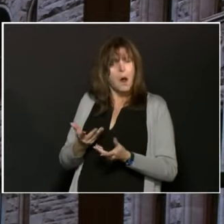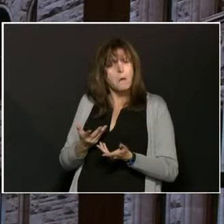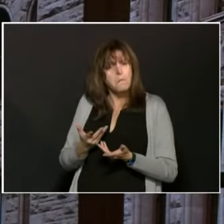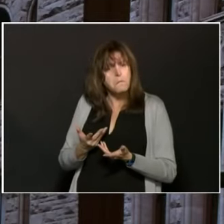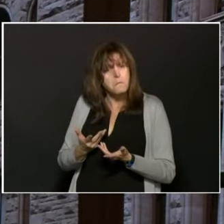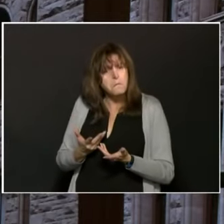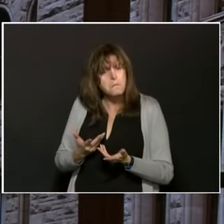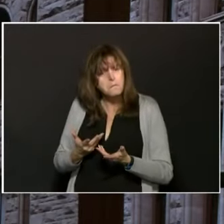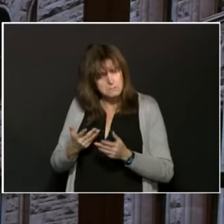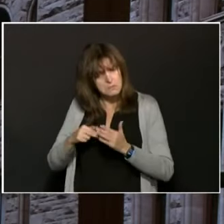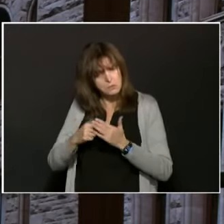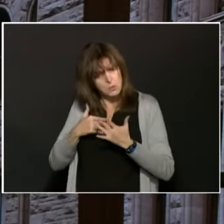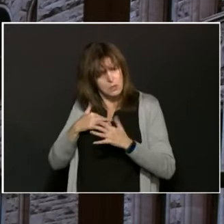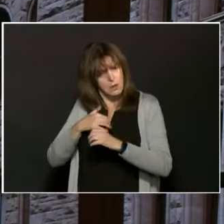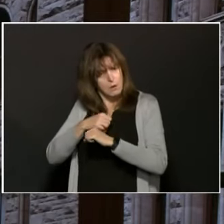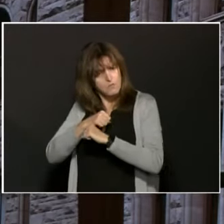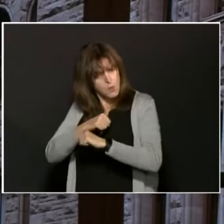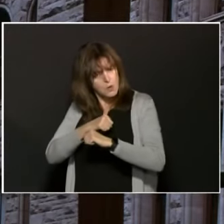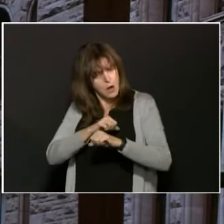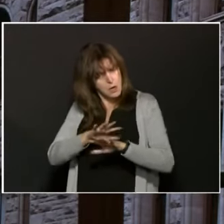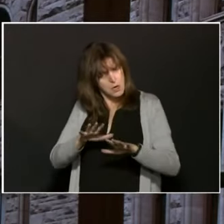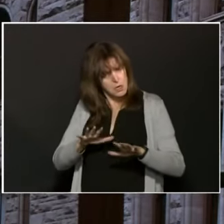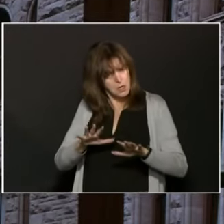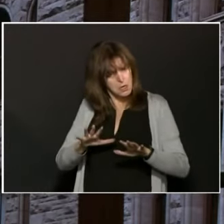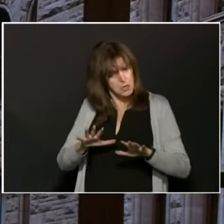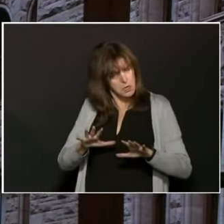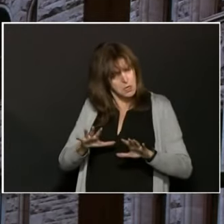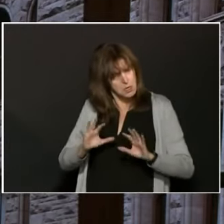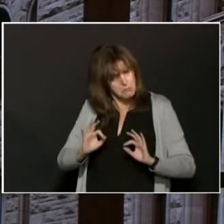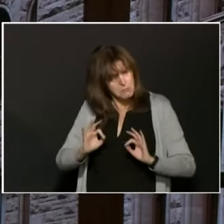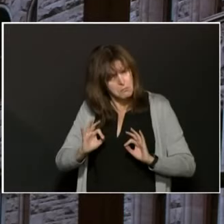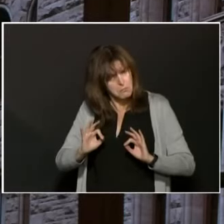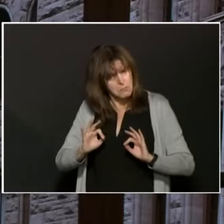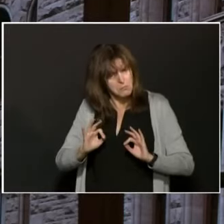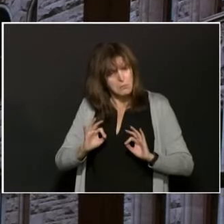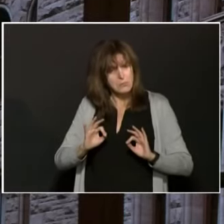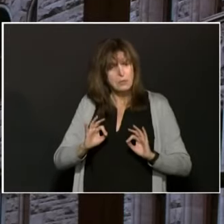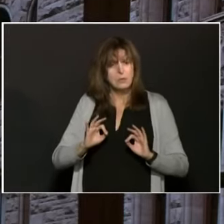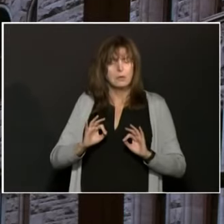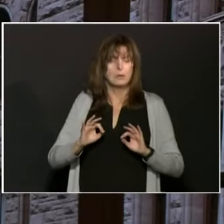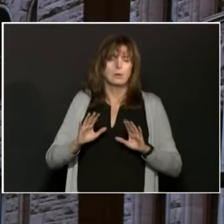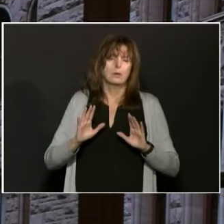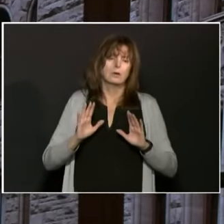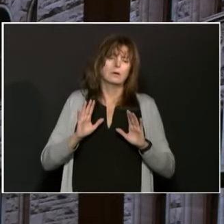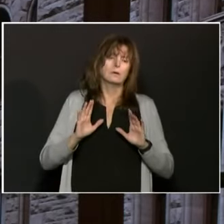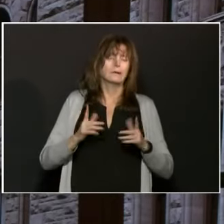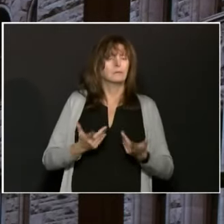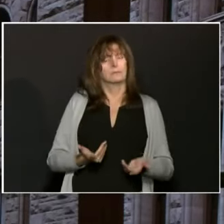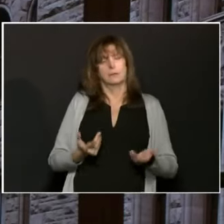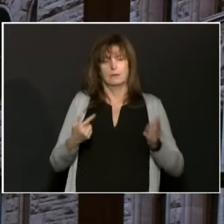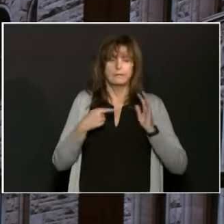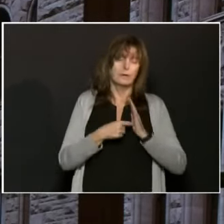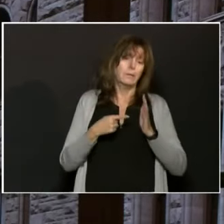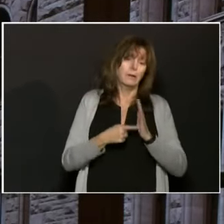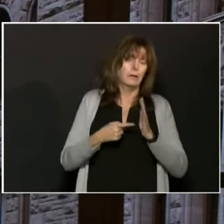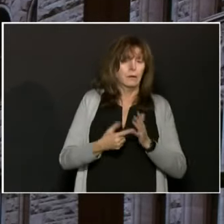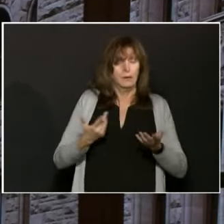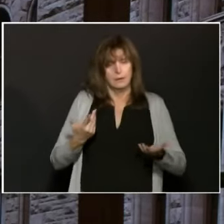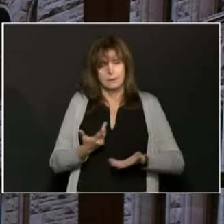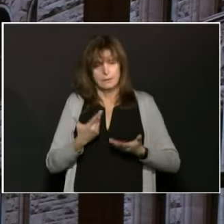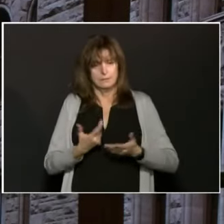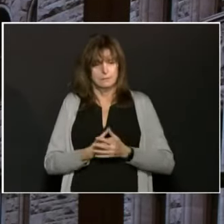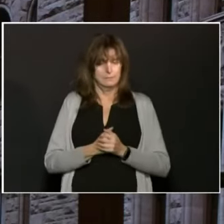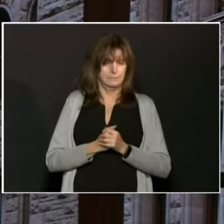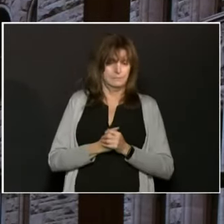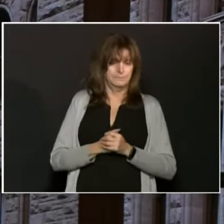is working. But it's like having more higher waves hitting the wall and coming in, and you got to say, how well is that going to be? So we need that community